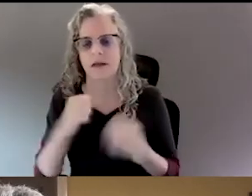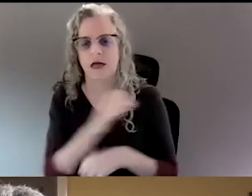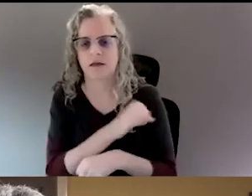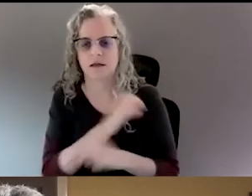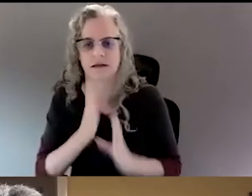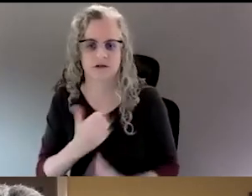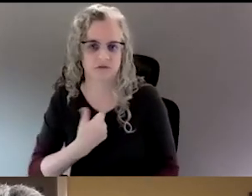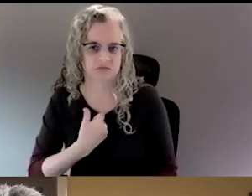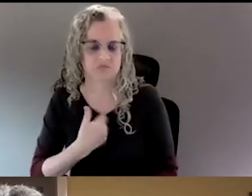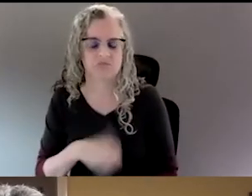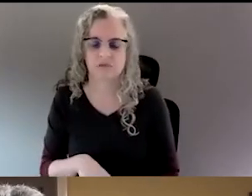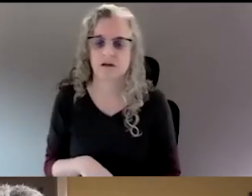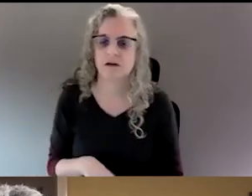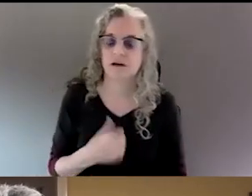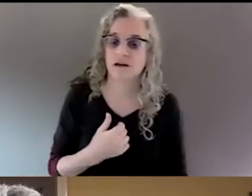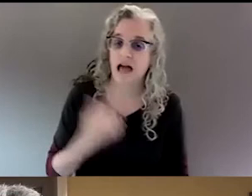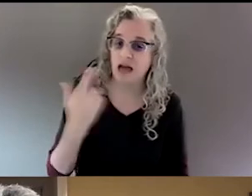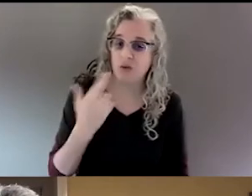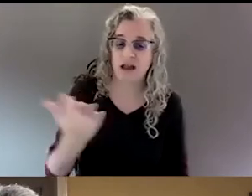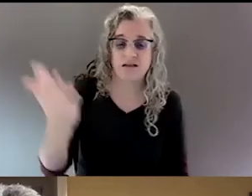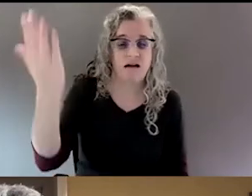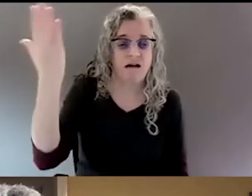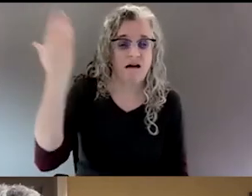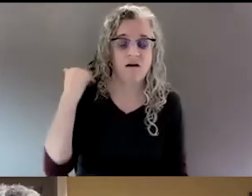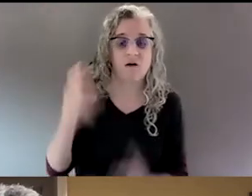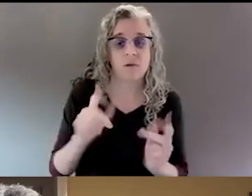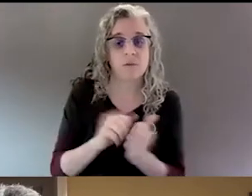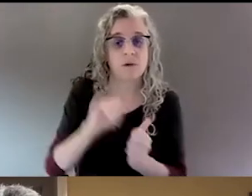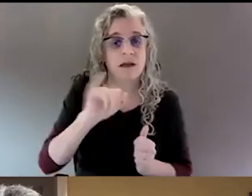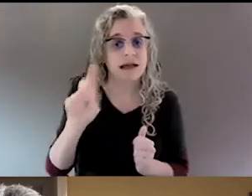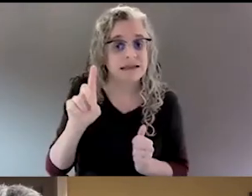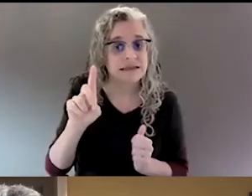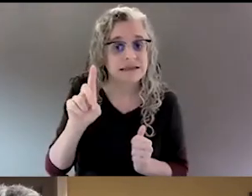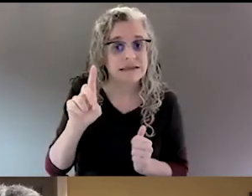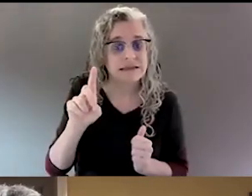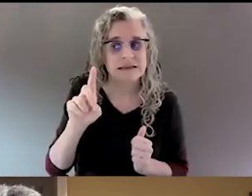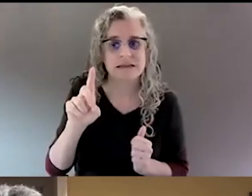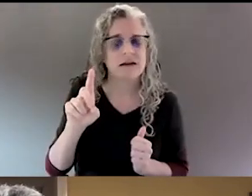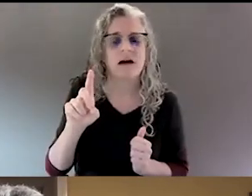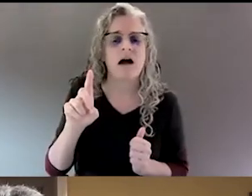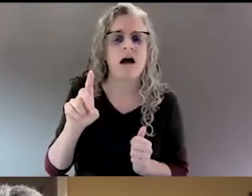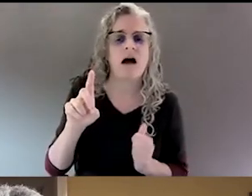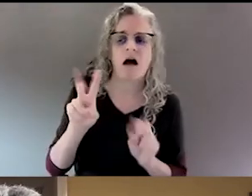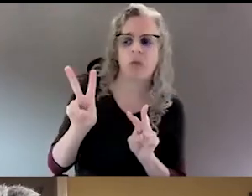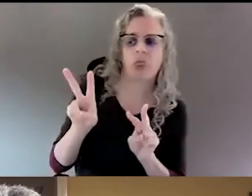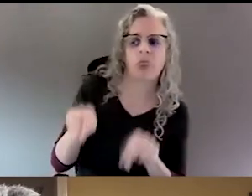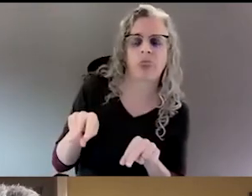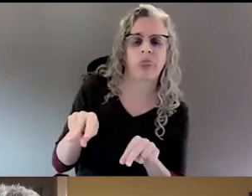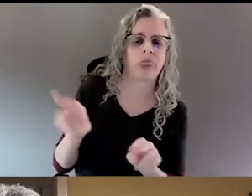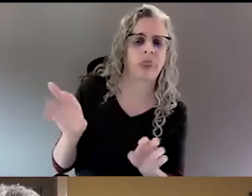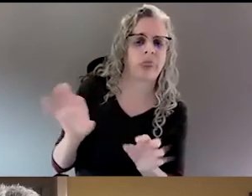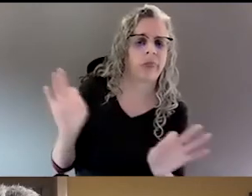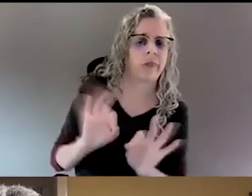time ago that people with intellectual disabilities were underestimated and dismissed as not really